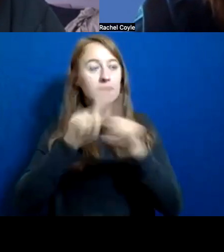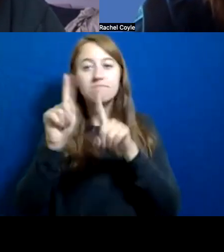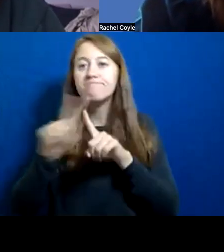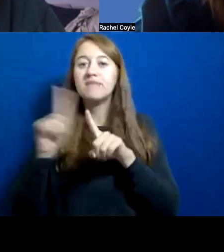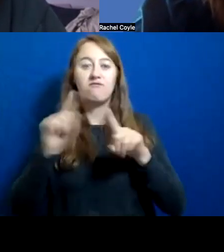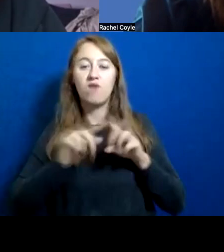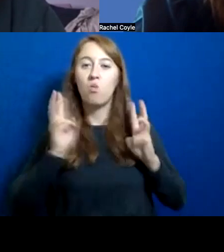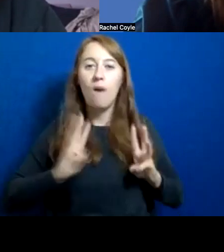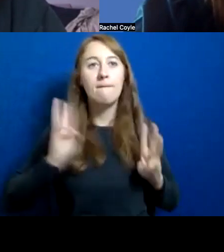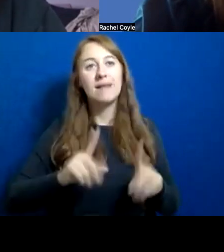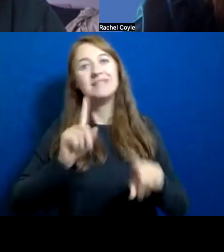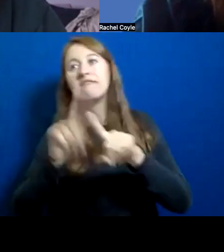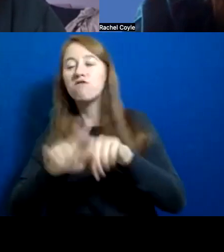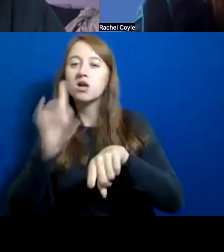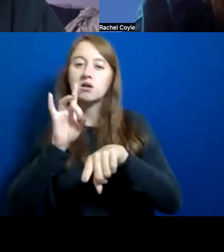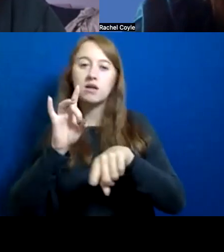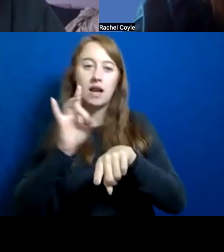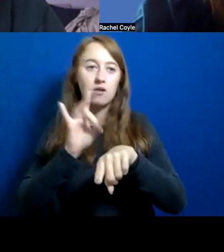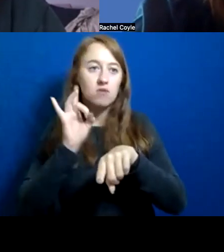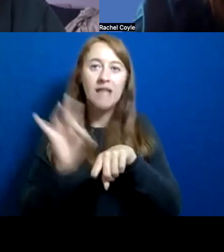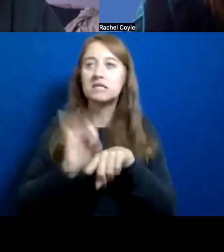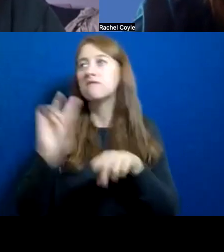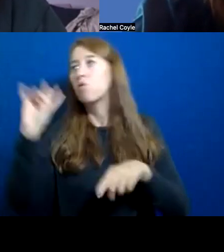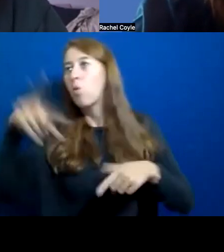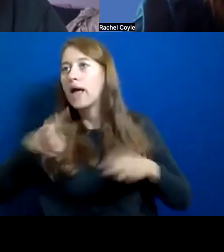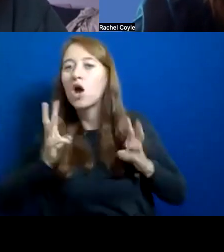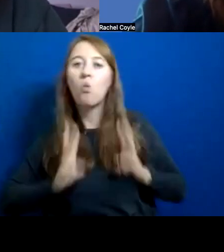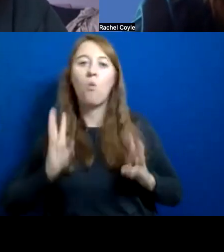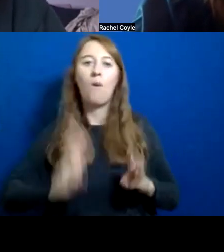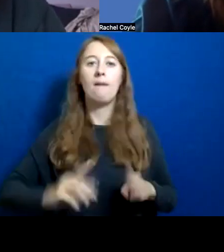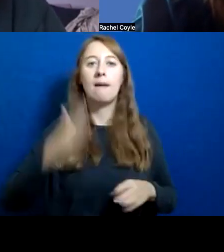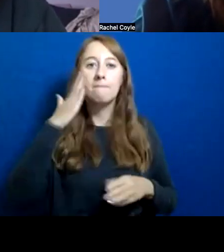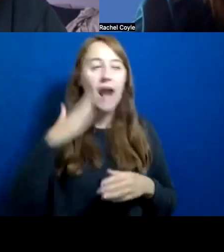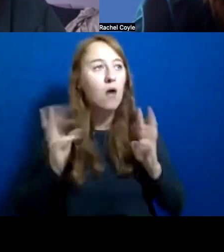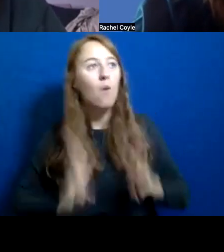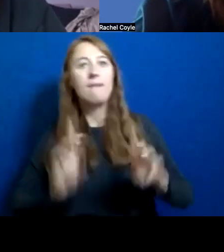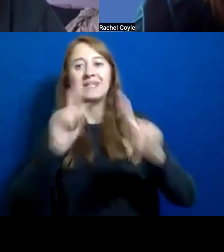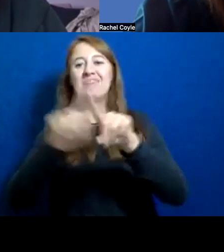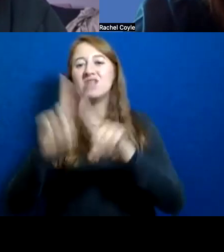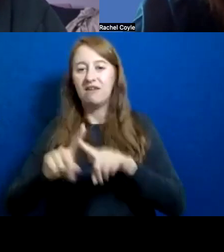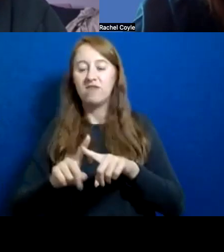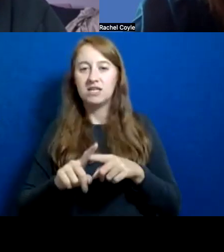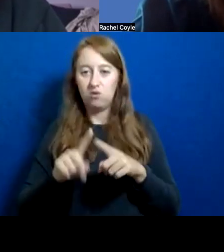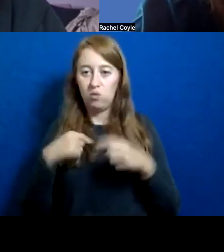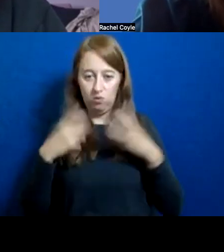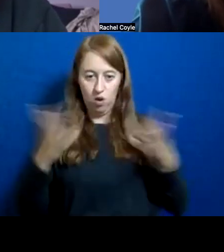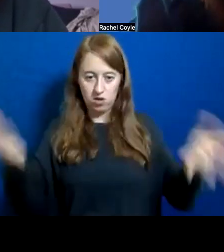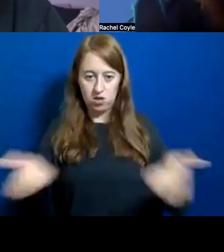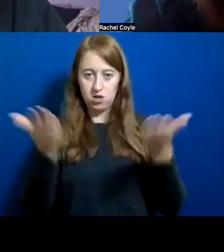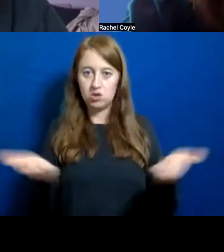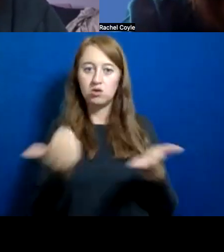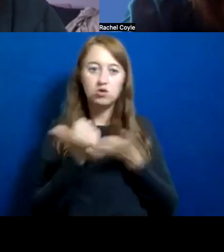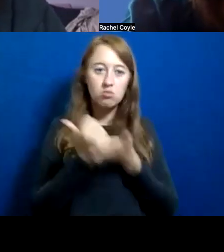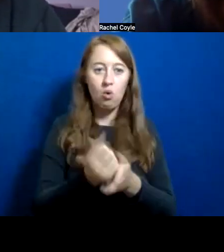is kind of expand our training and then create sessions that are exclusively for, say, women who are LGBTQ or women of